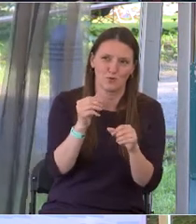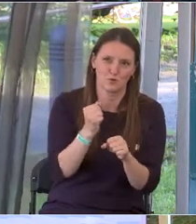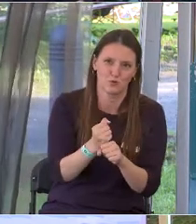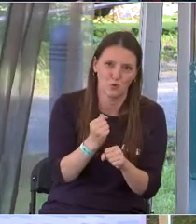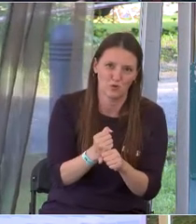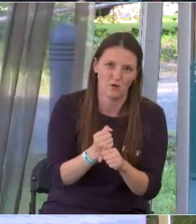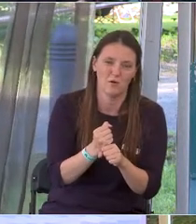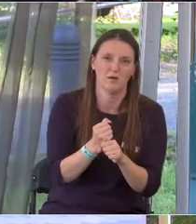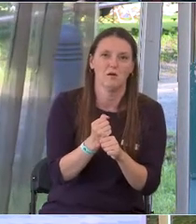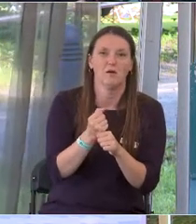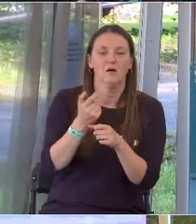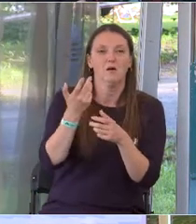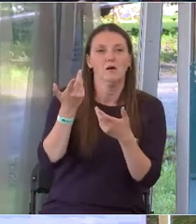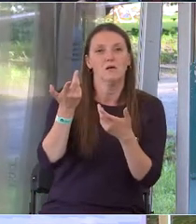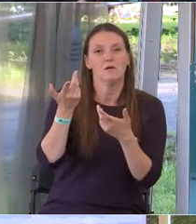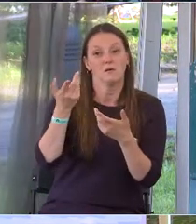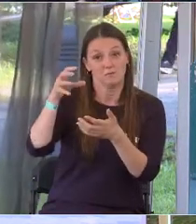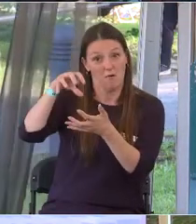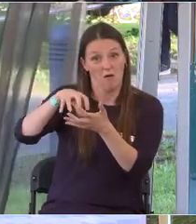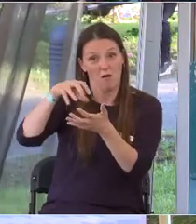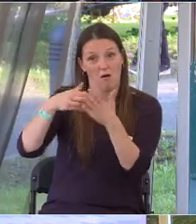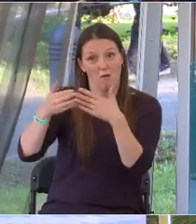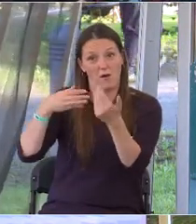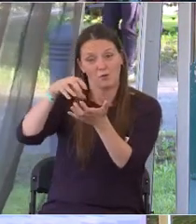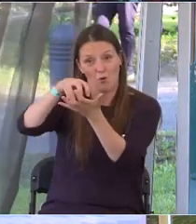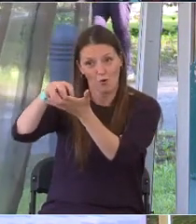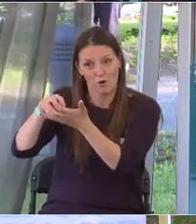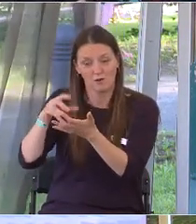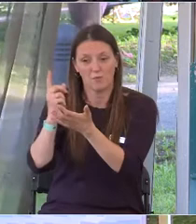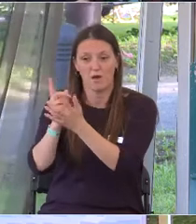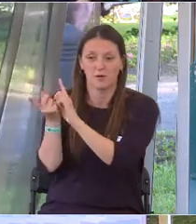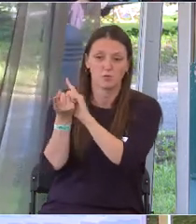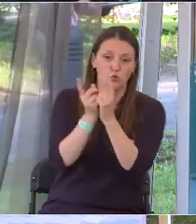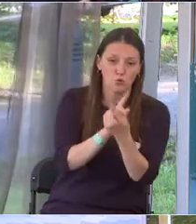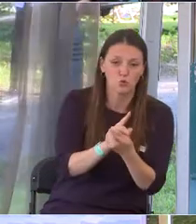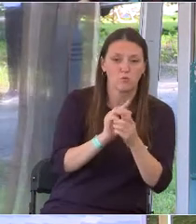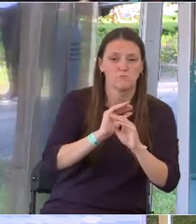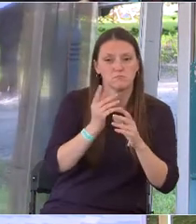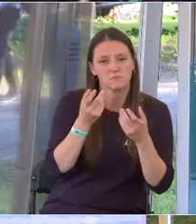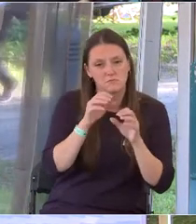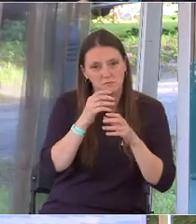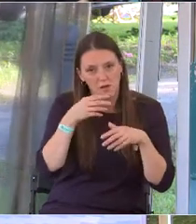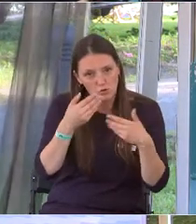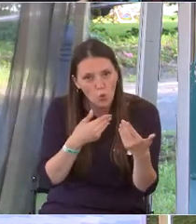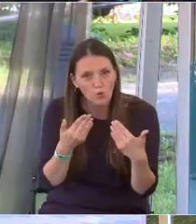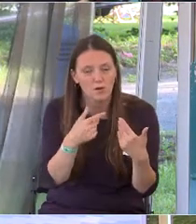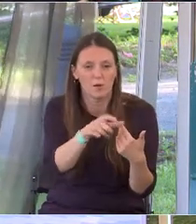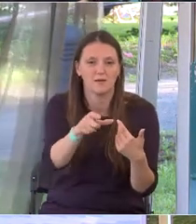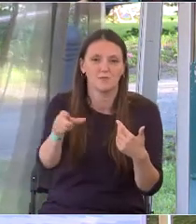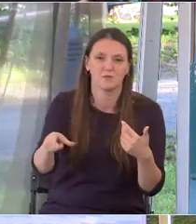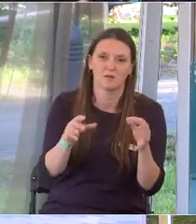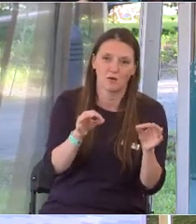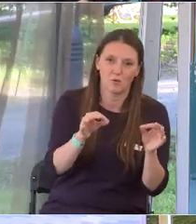to build institutions that talk to people in an understandable way. Just we need to have policy that actually people